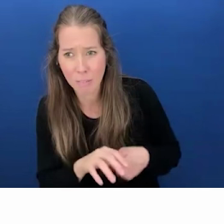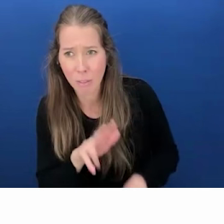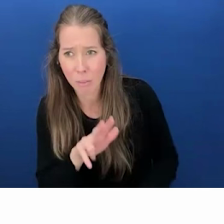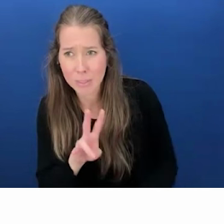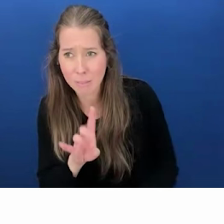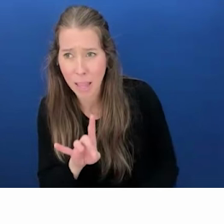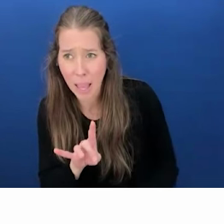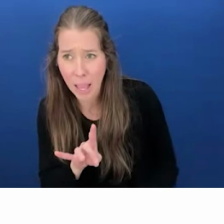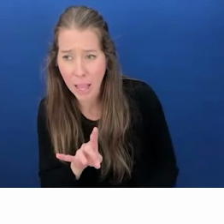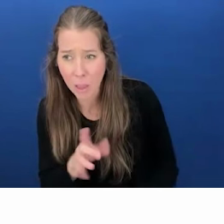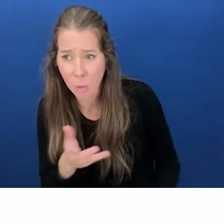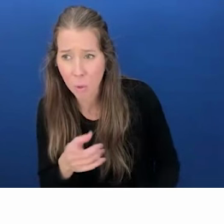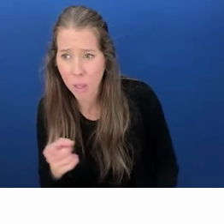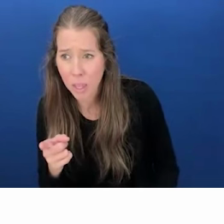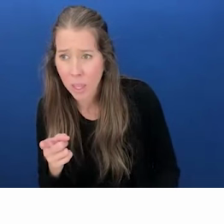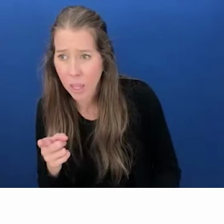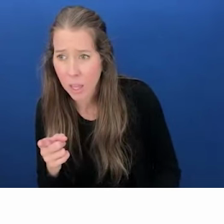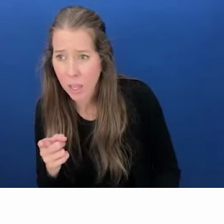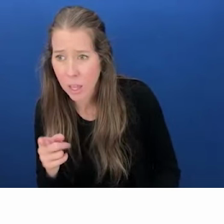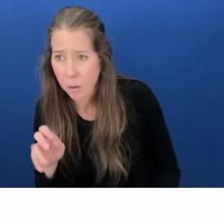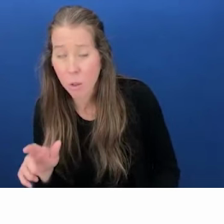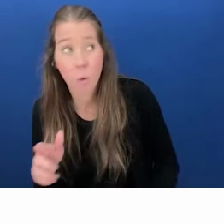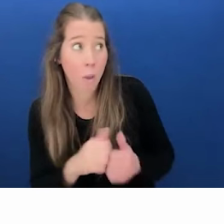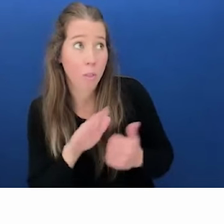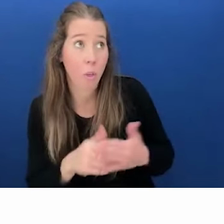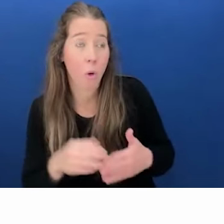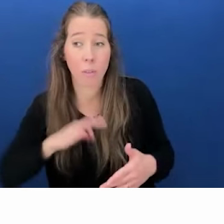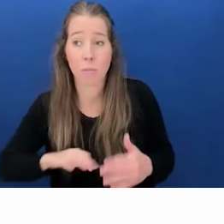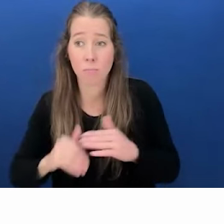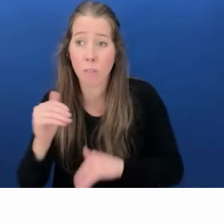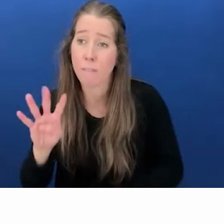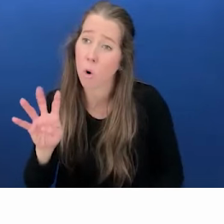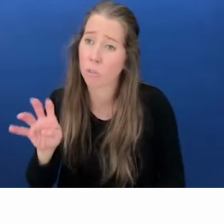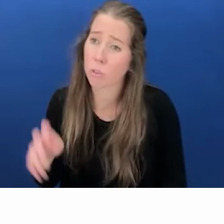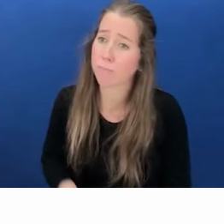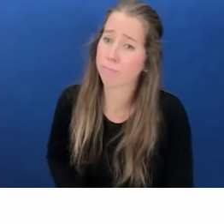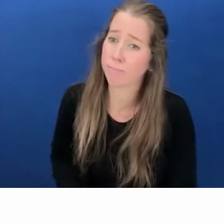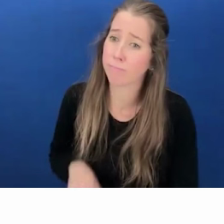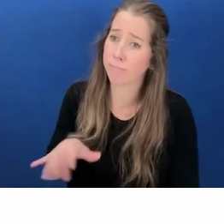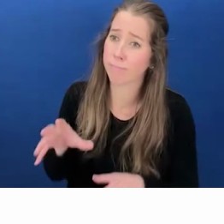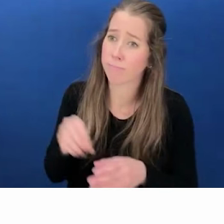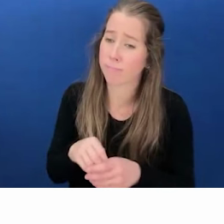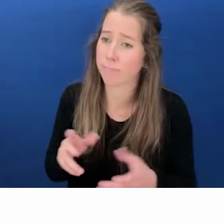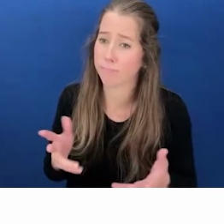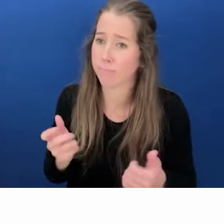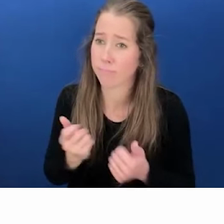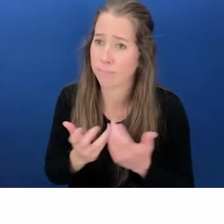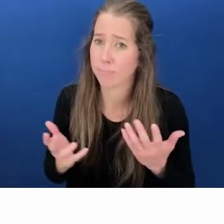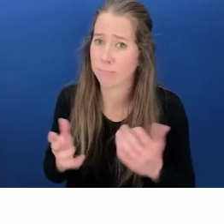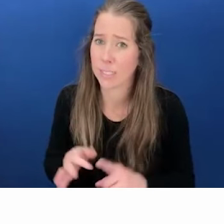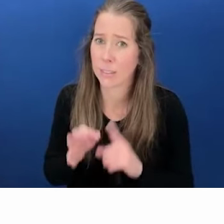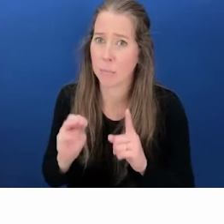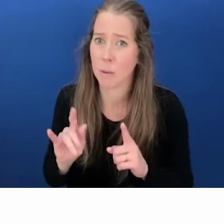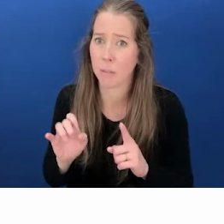378, I I think? thought it was with all the benefits combined, it's over 400. Oh, yeah, with everything combined, it's like 440 or something like that,